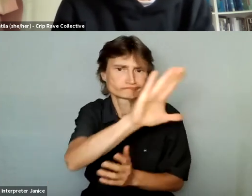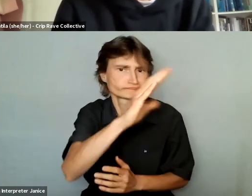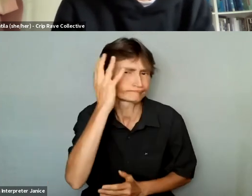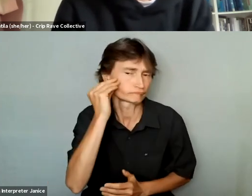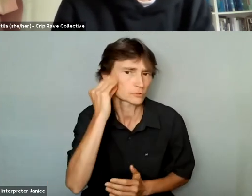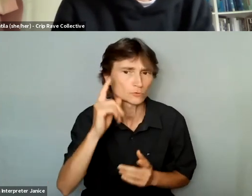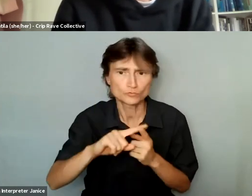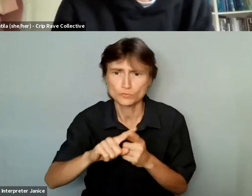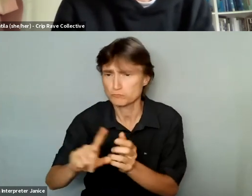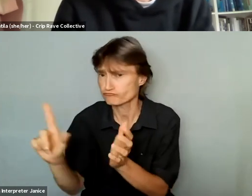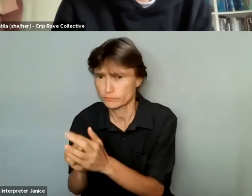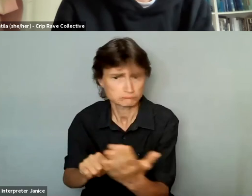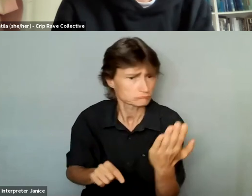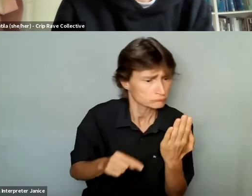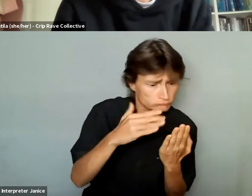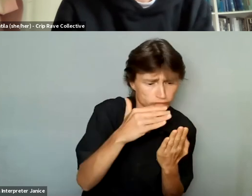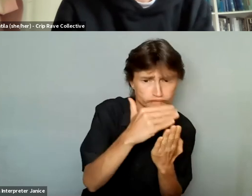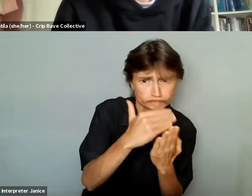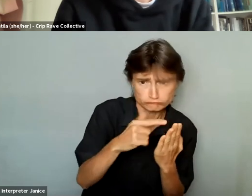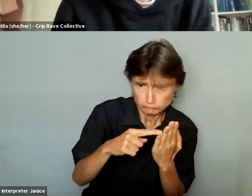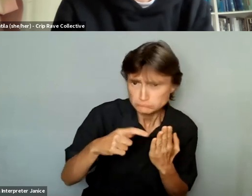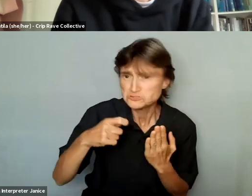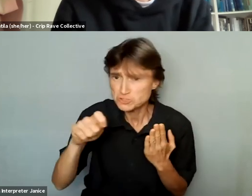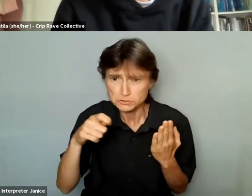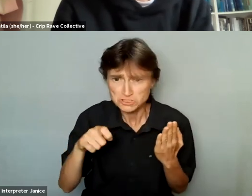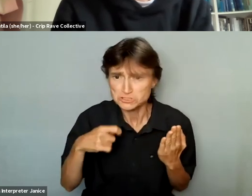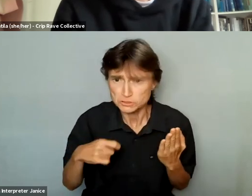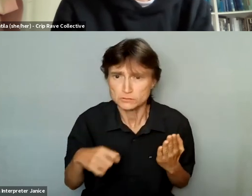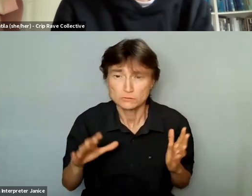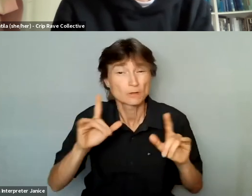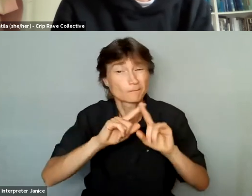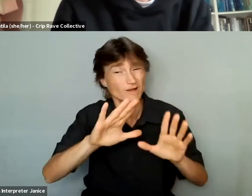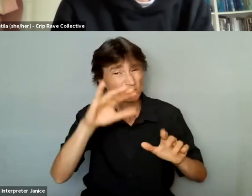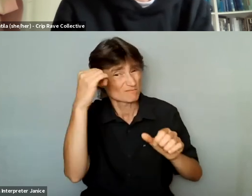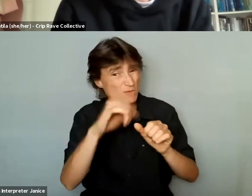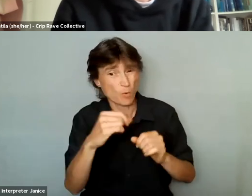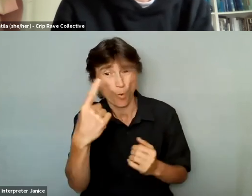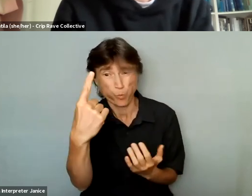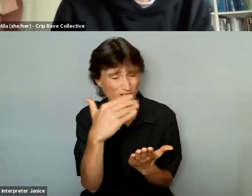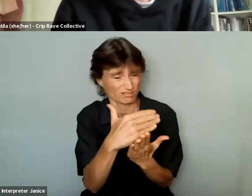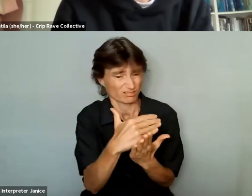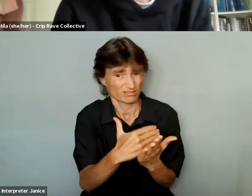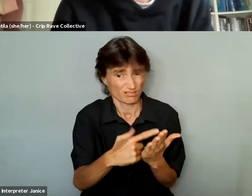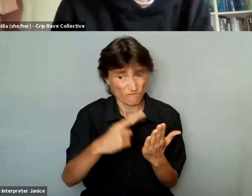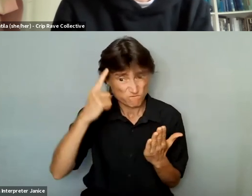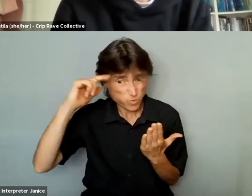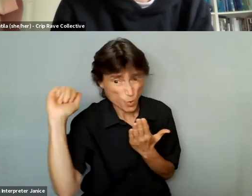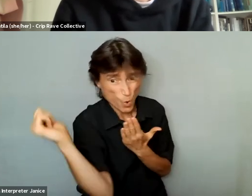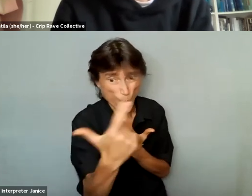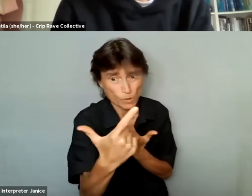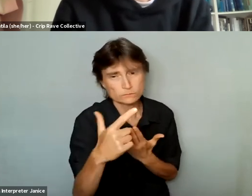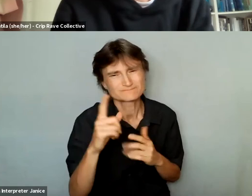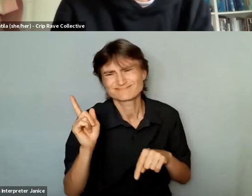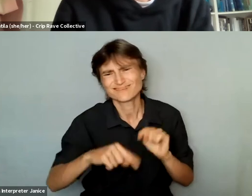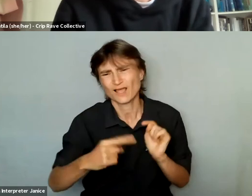Then again, like, don't use it as like the end all be all, like, oh, we have the accessibility checking list, so everything's accounted